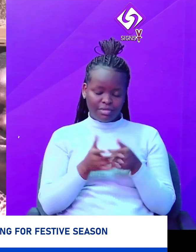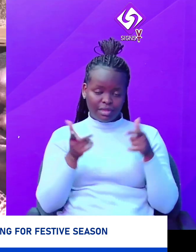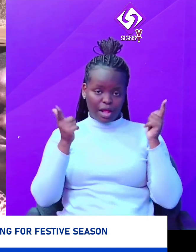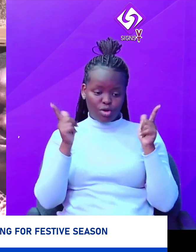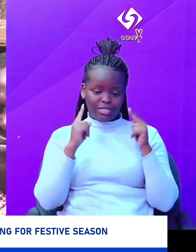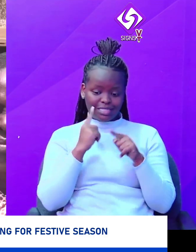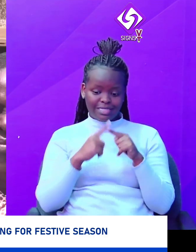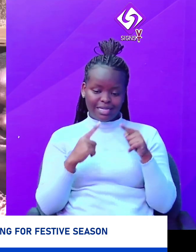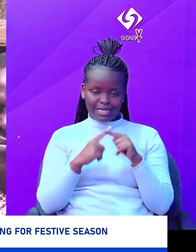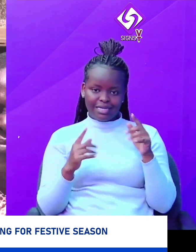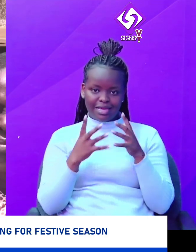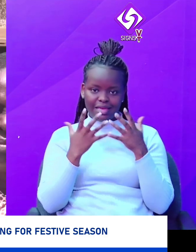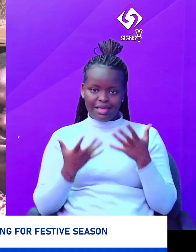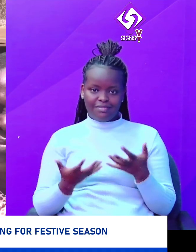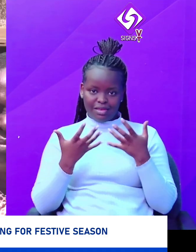in big numbers.